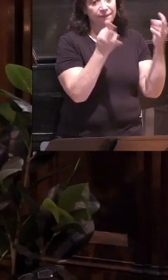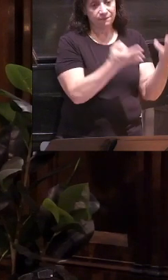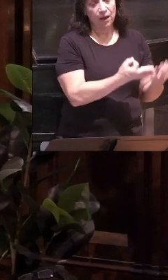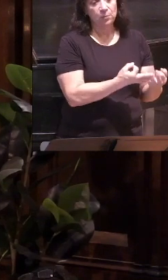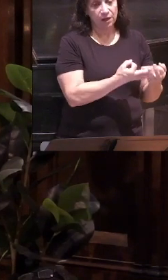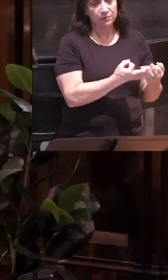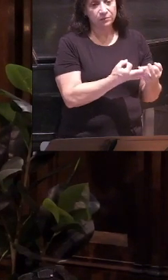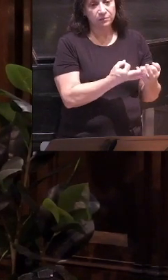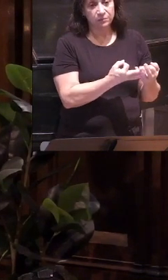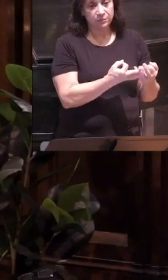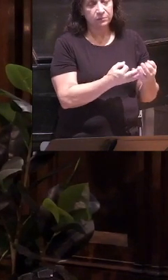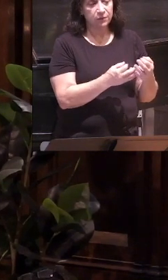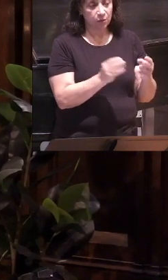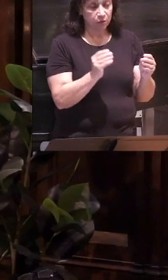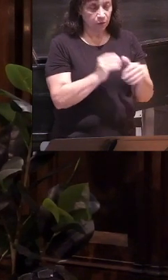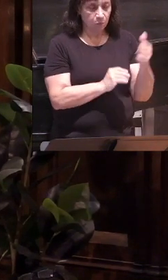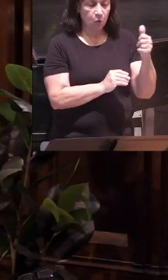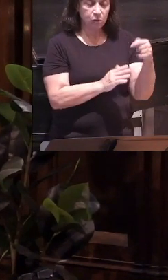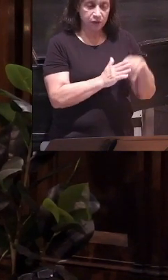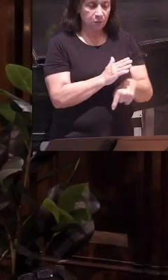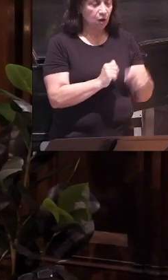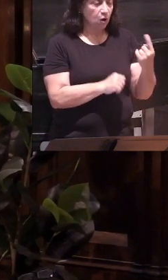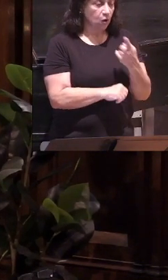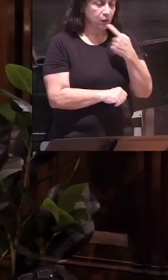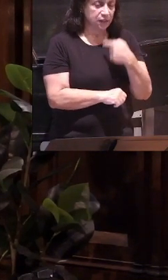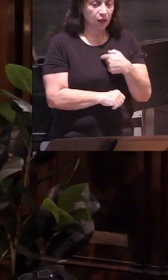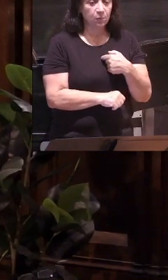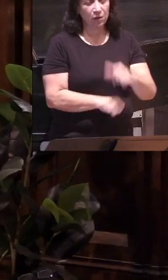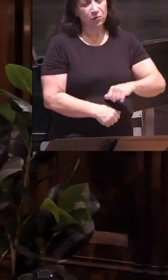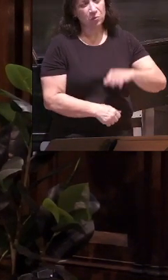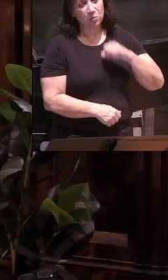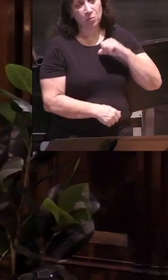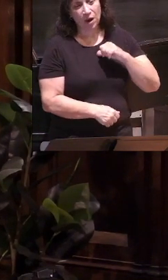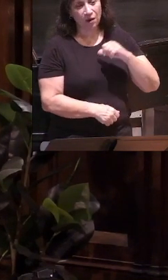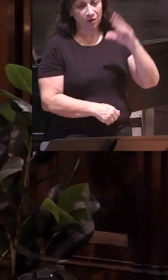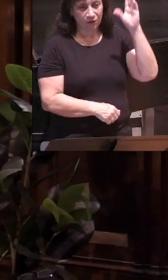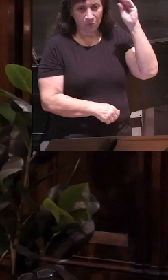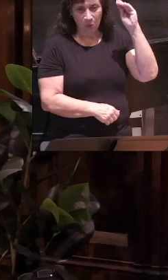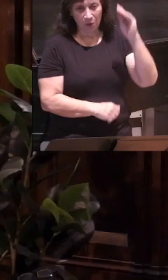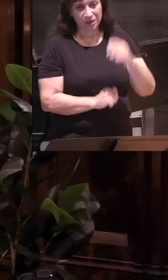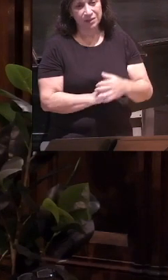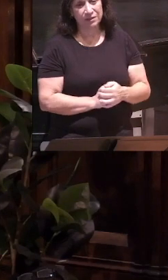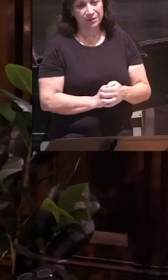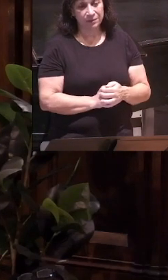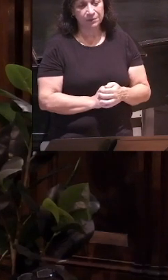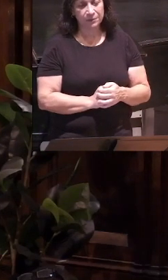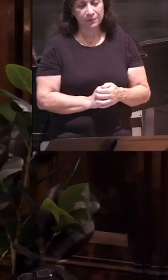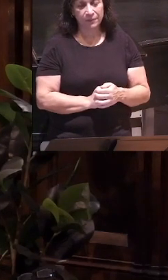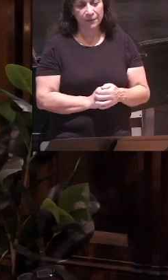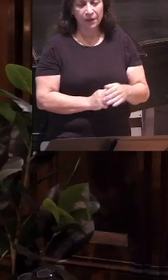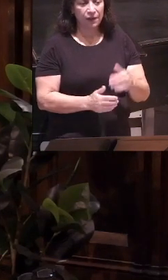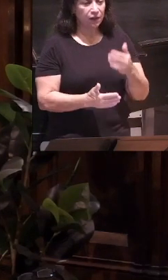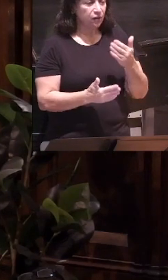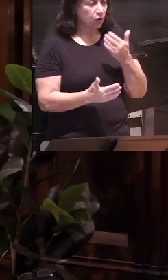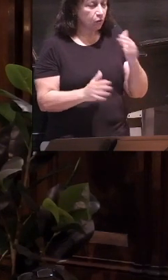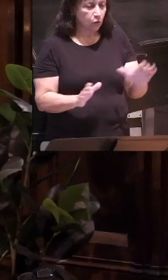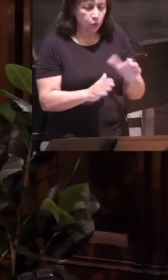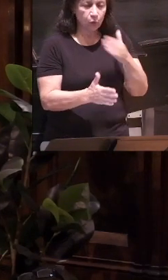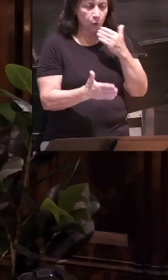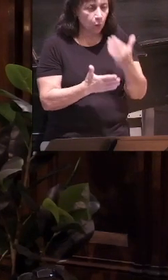family. He would always tell me how proud he was of his boys, how well they were